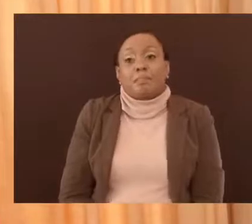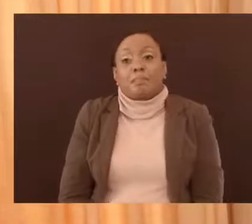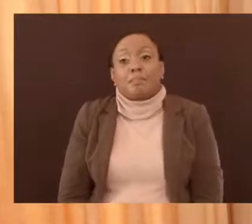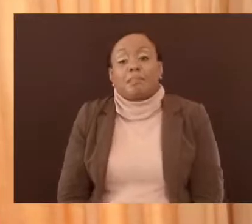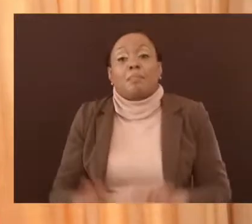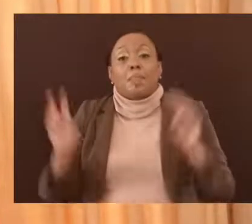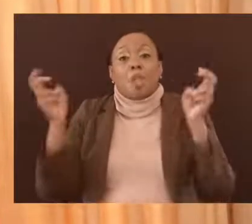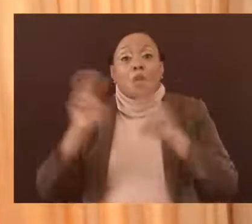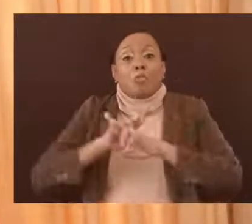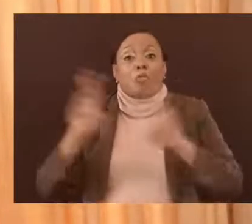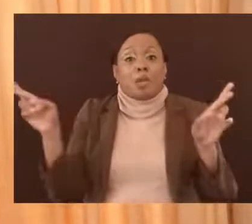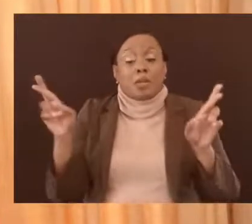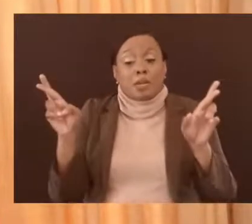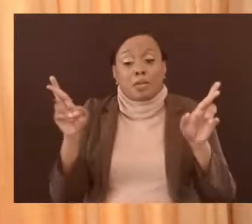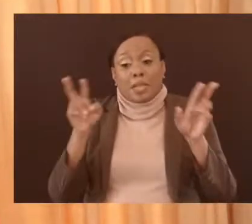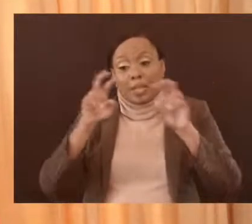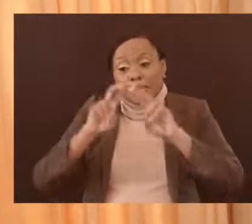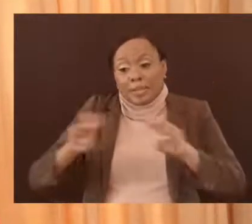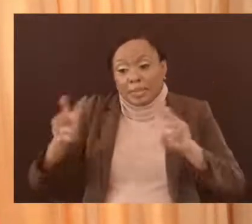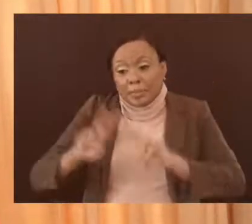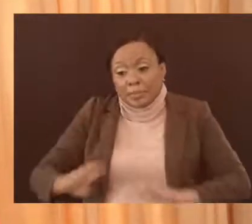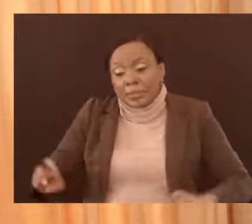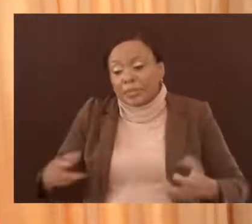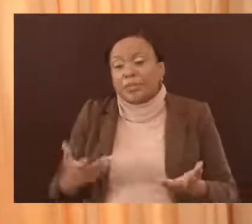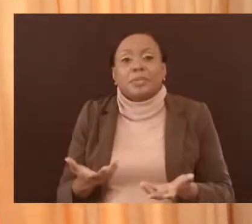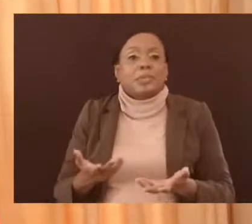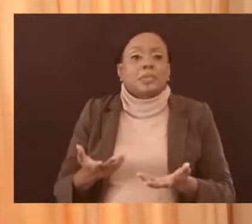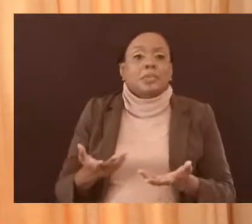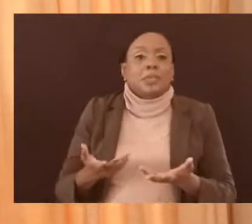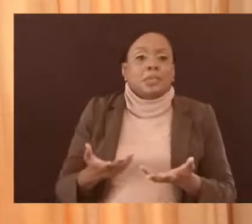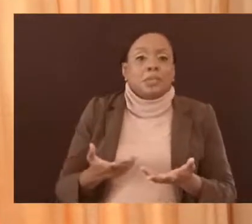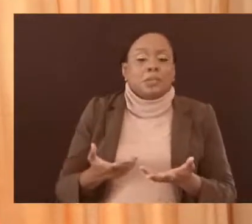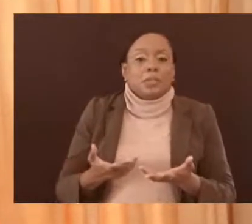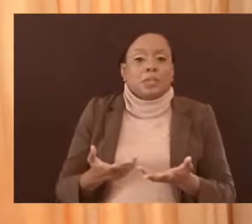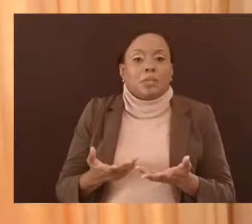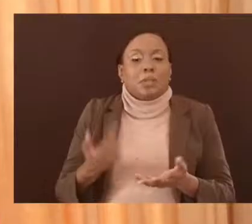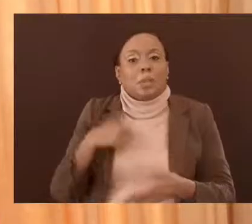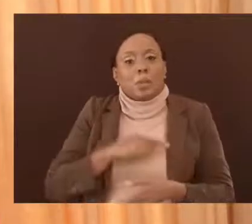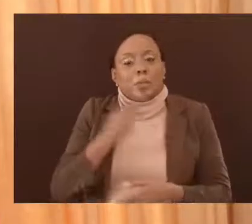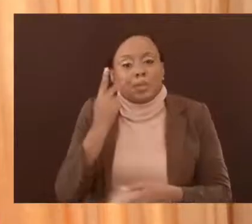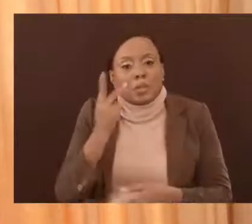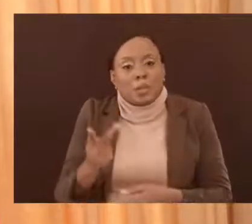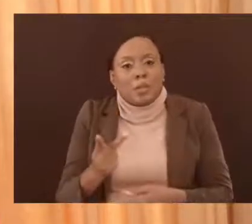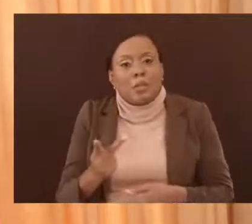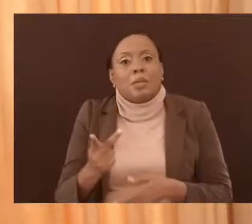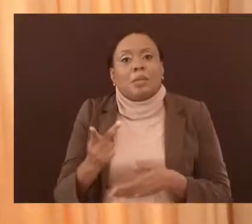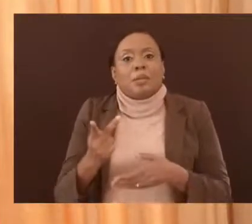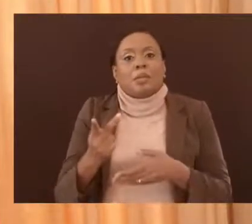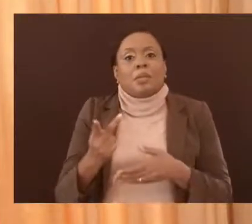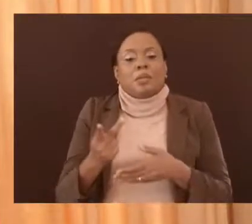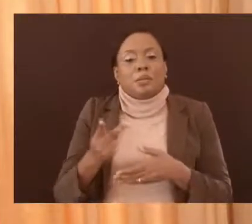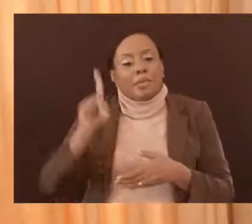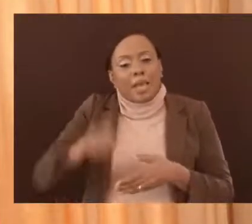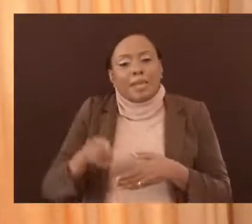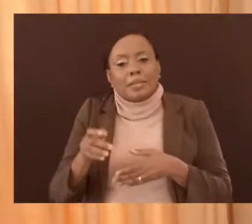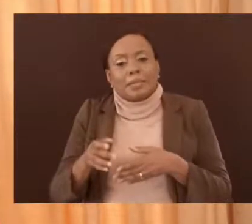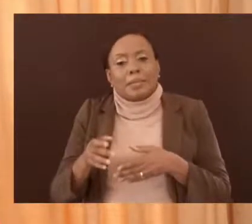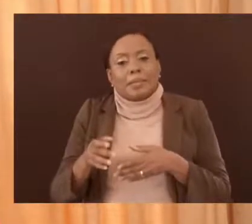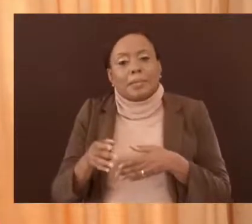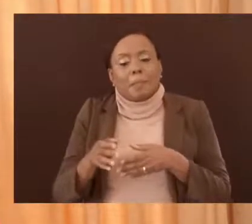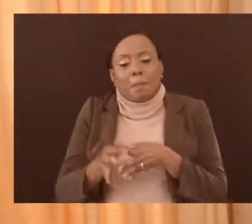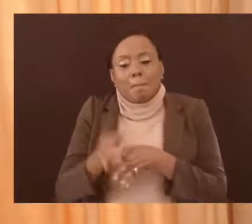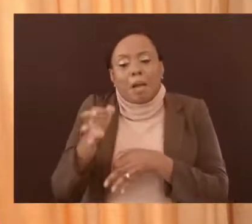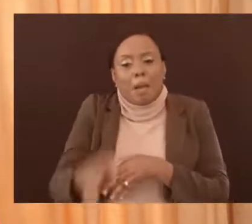months before the 11+ exam, it is evident that the decision by the ministry to delay the administration of the